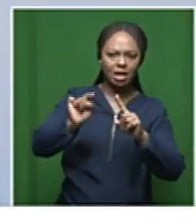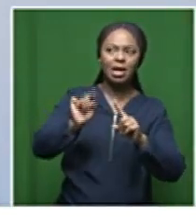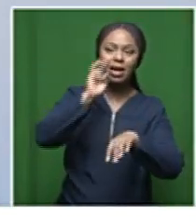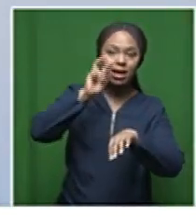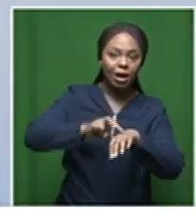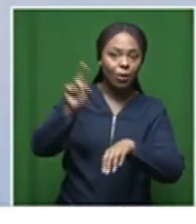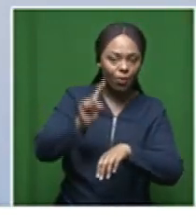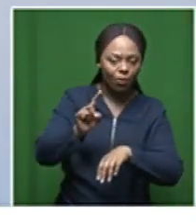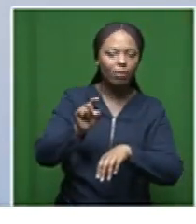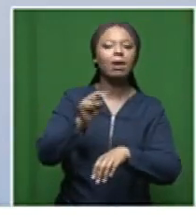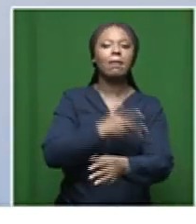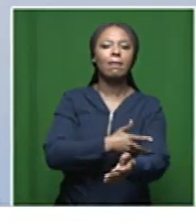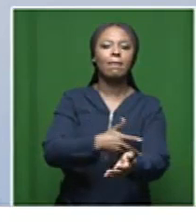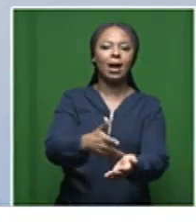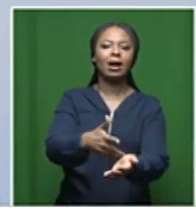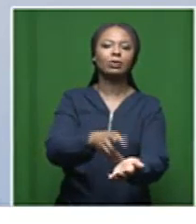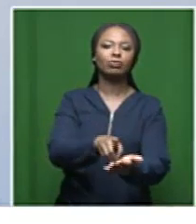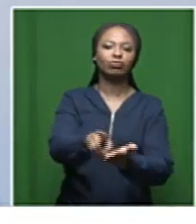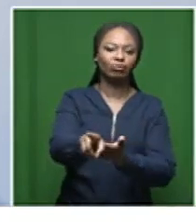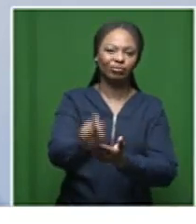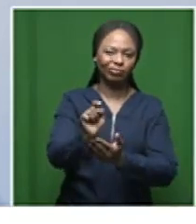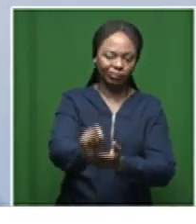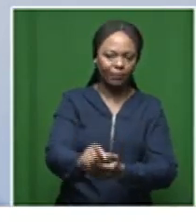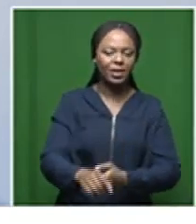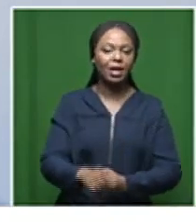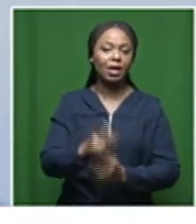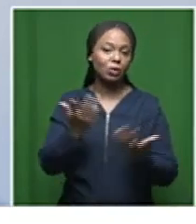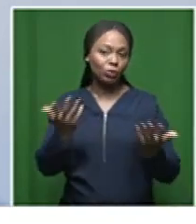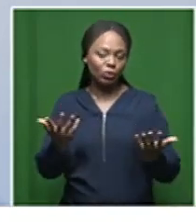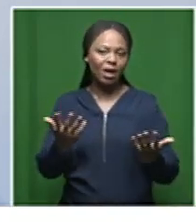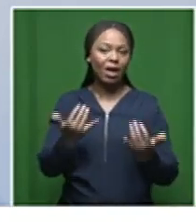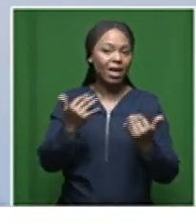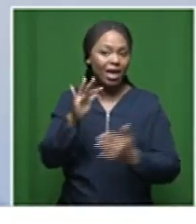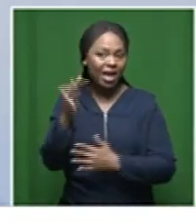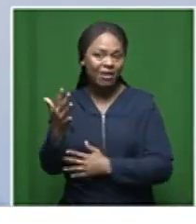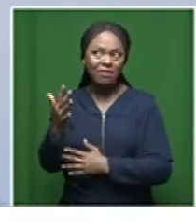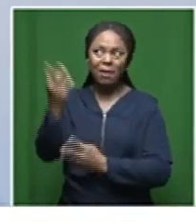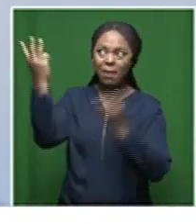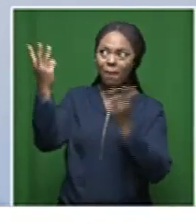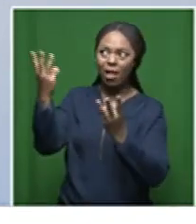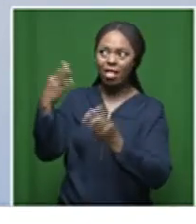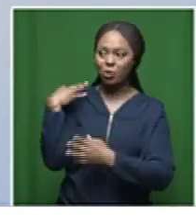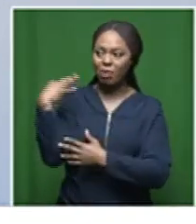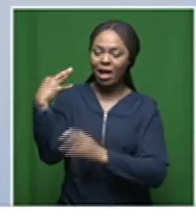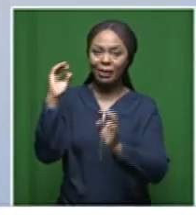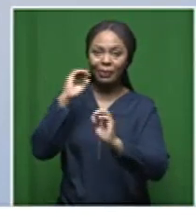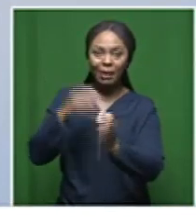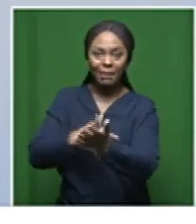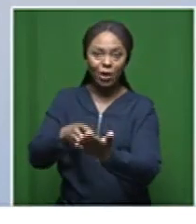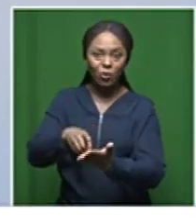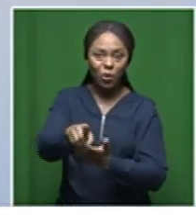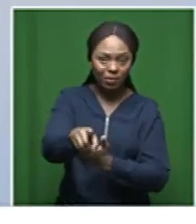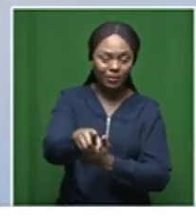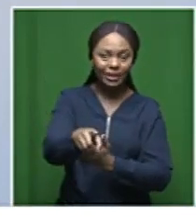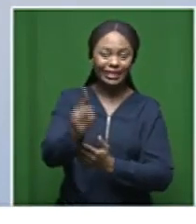require blood transfusion. So without any blood donation or without sufficient blood donation from